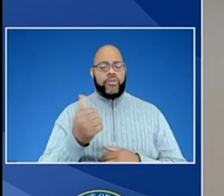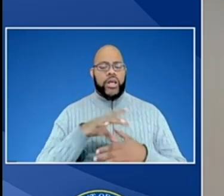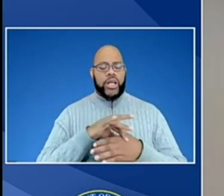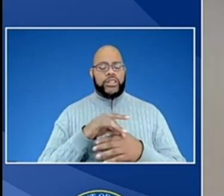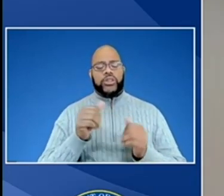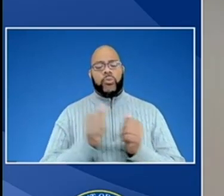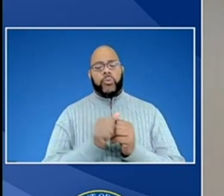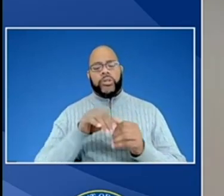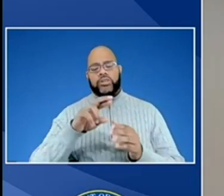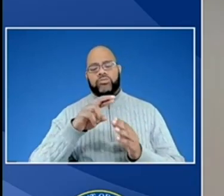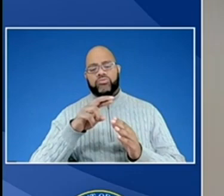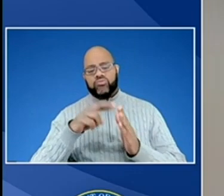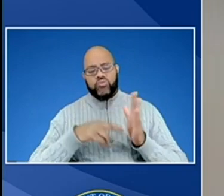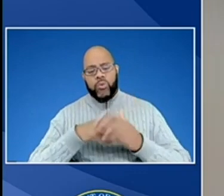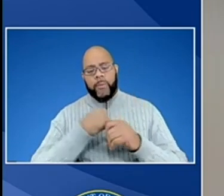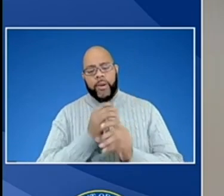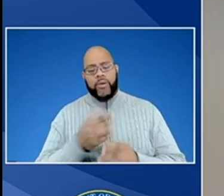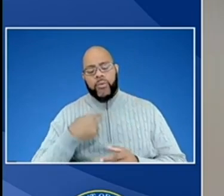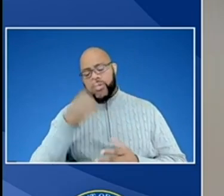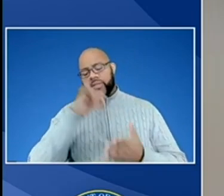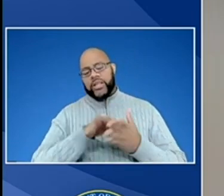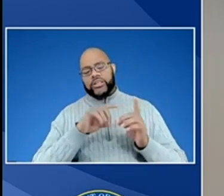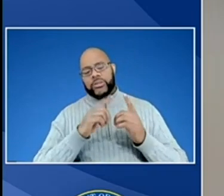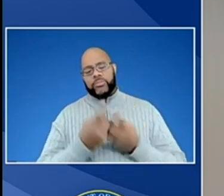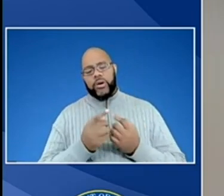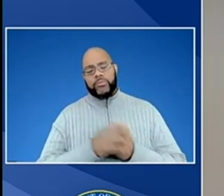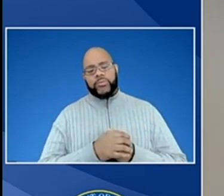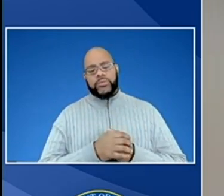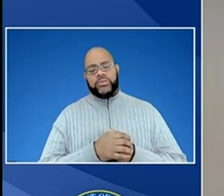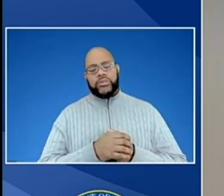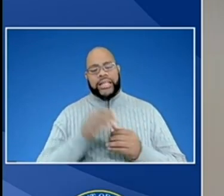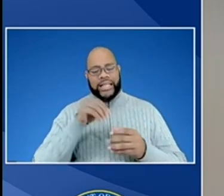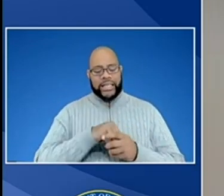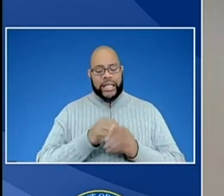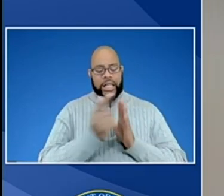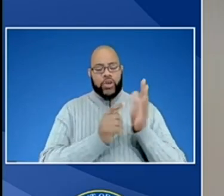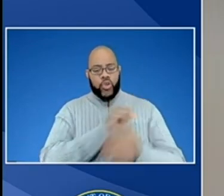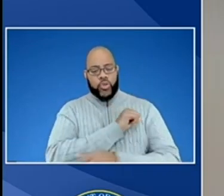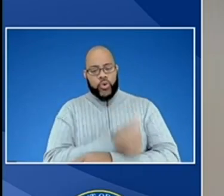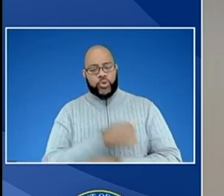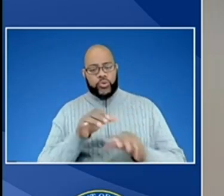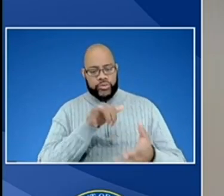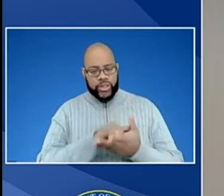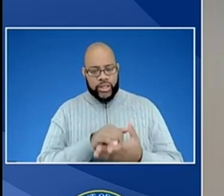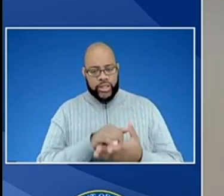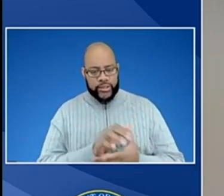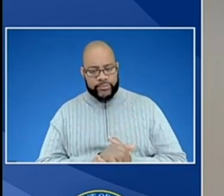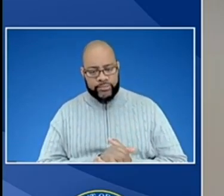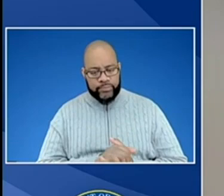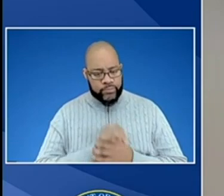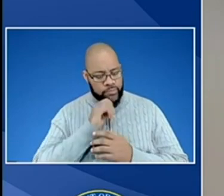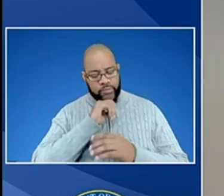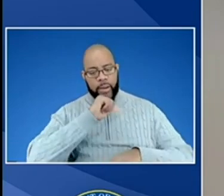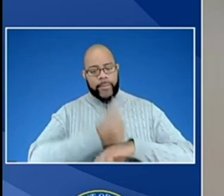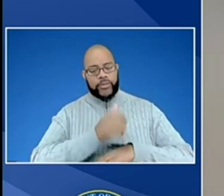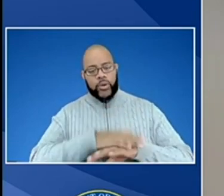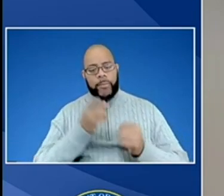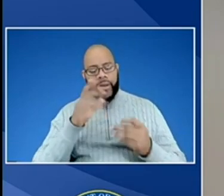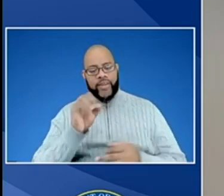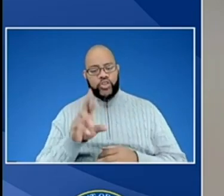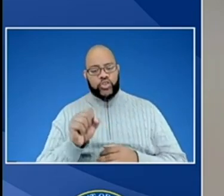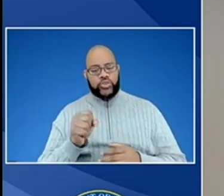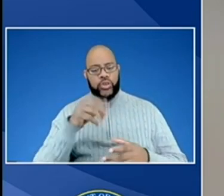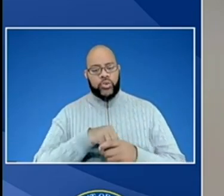this rulemaking, we think the department is well within its legal authority to do so based on a number of factors, including